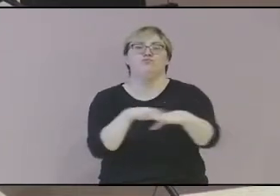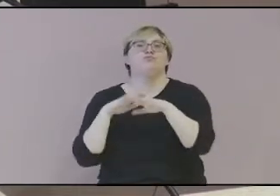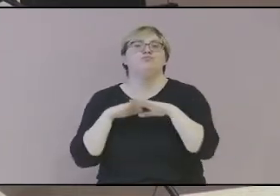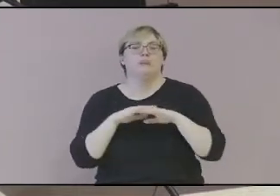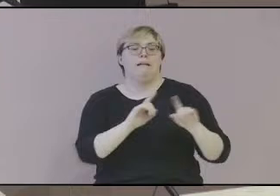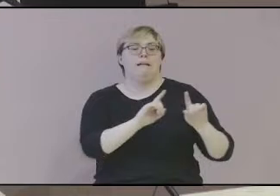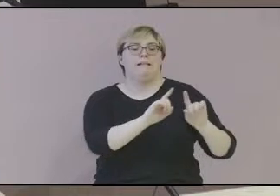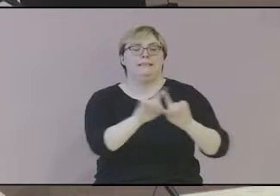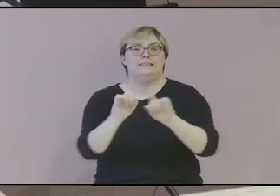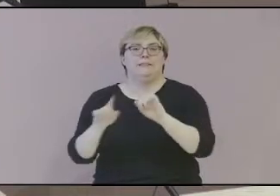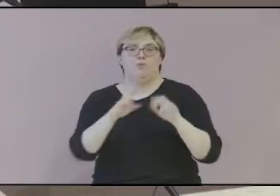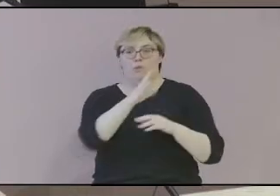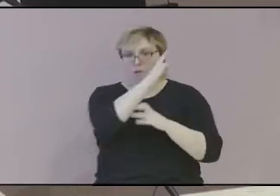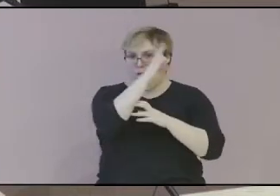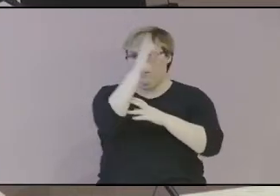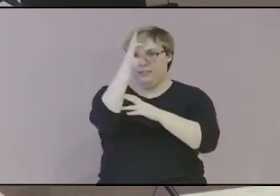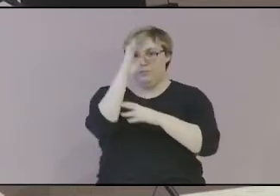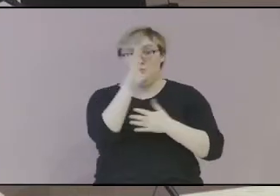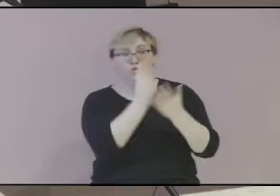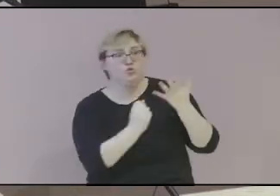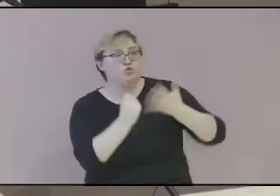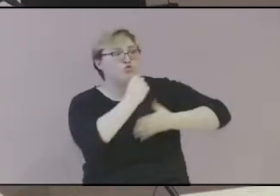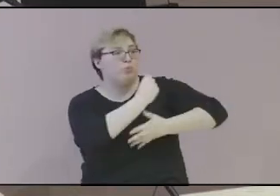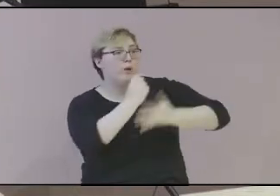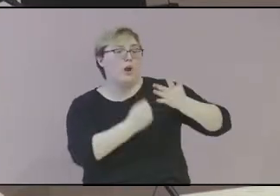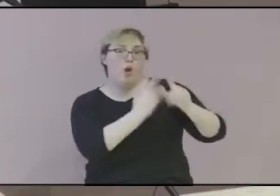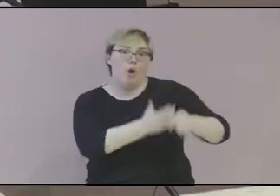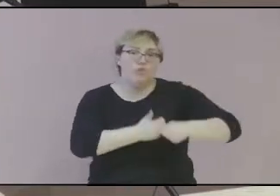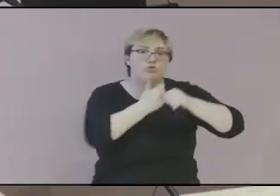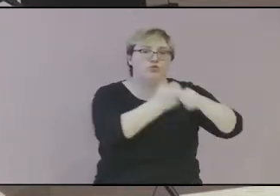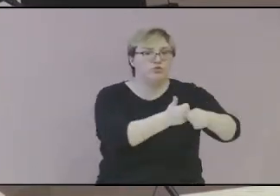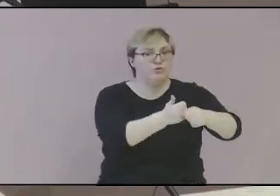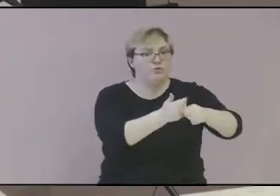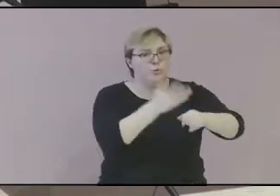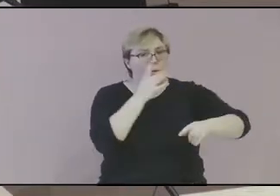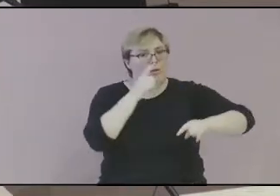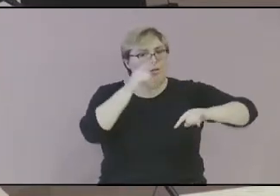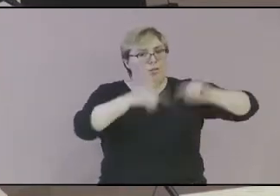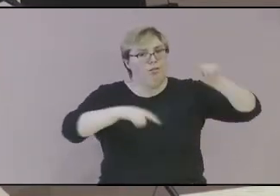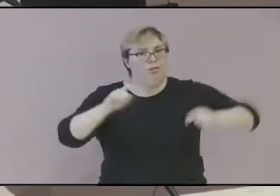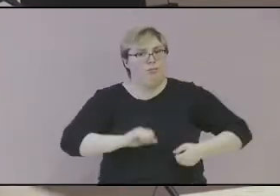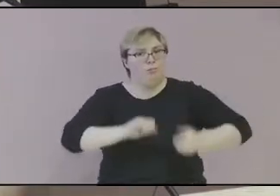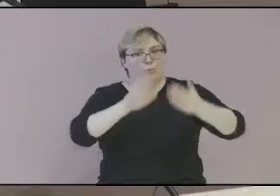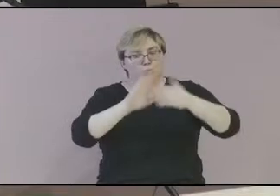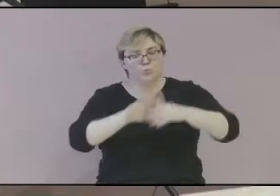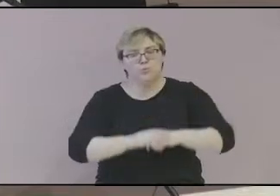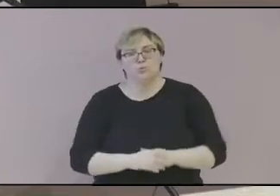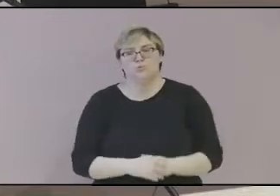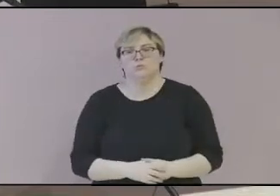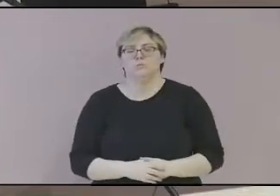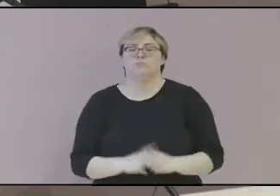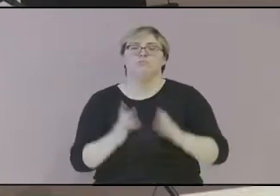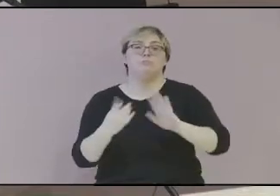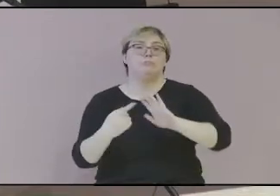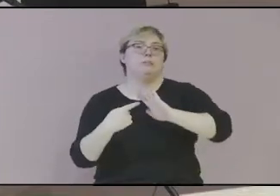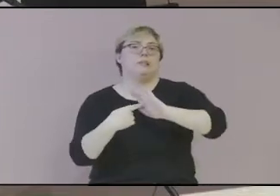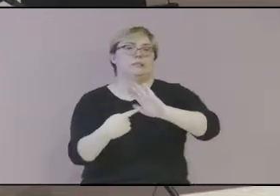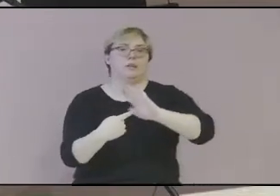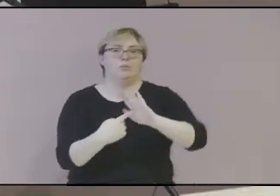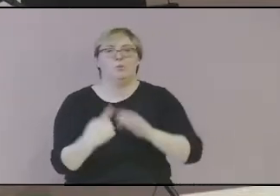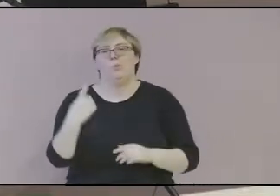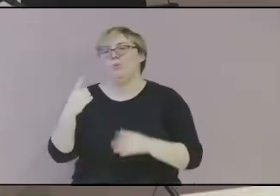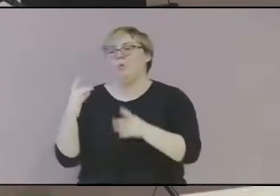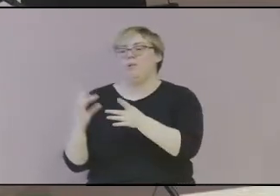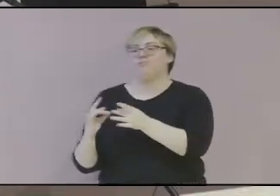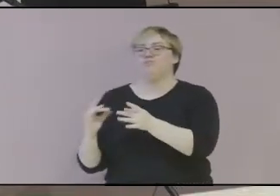of triage protocols. If any of you who are physicians, this won't surprise you at all. For instance, one of them said, it would always be